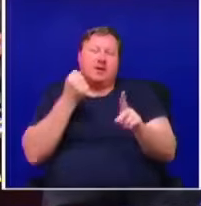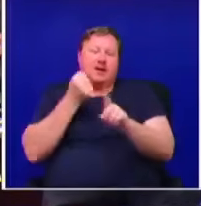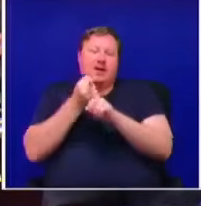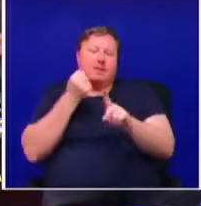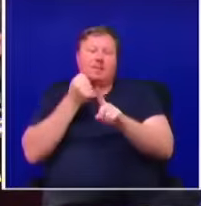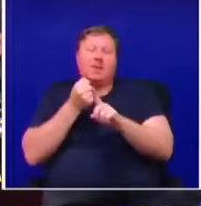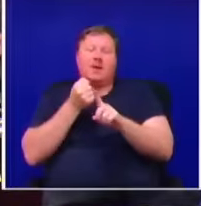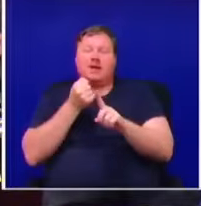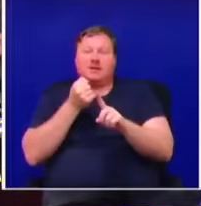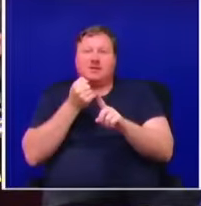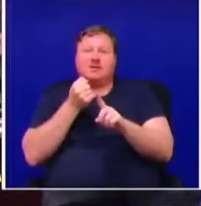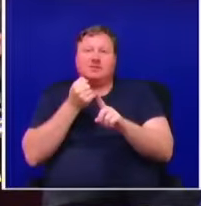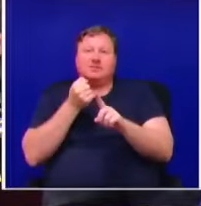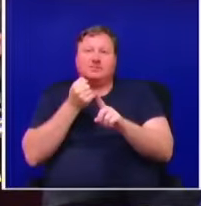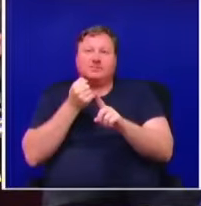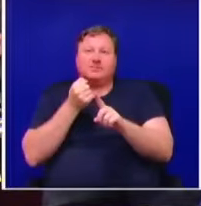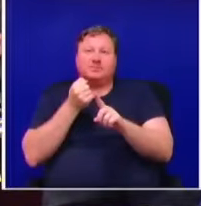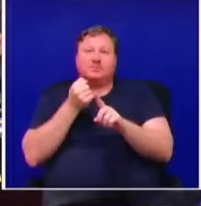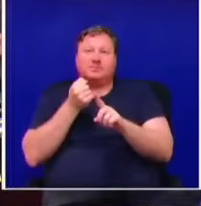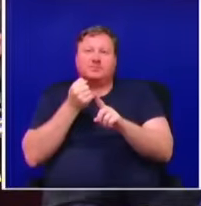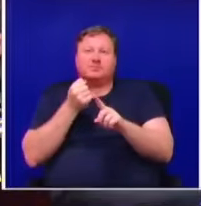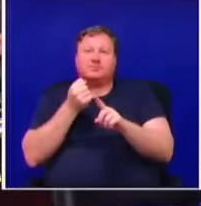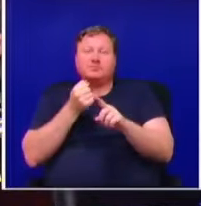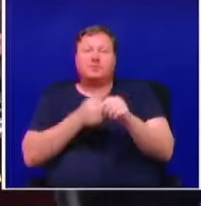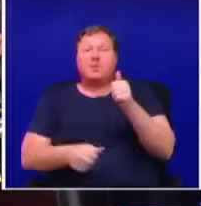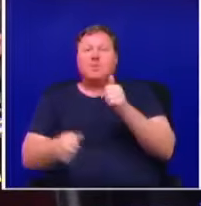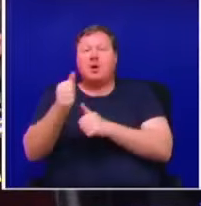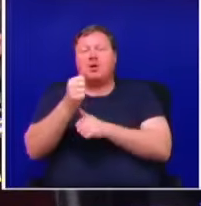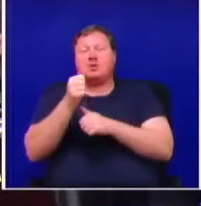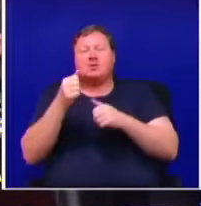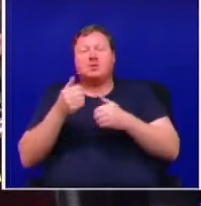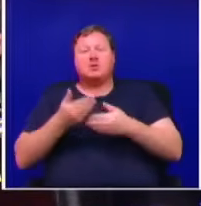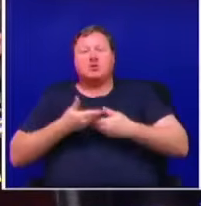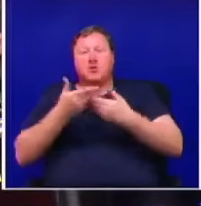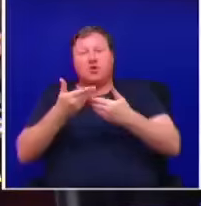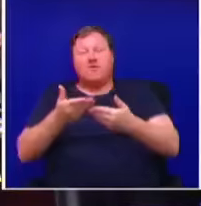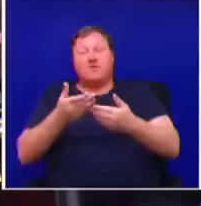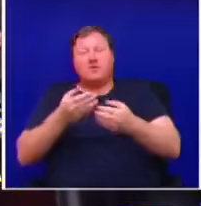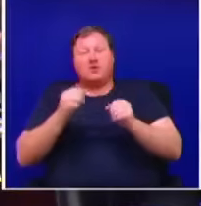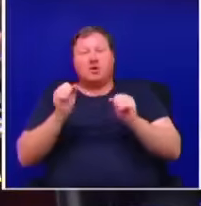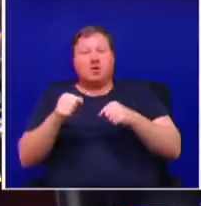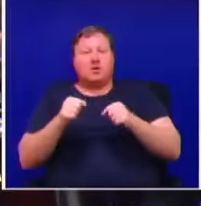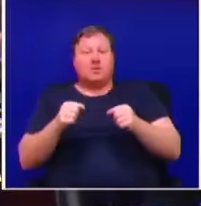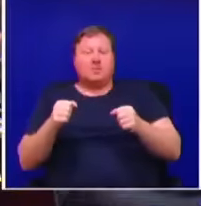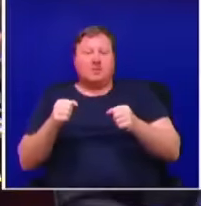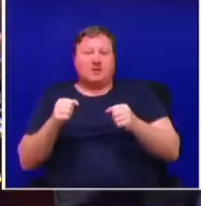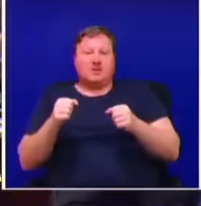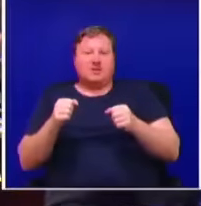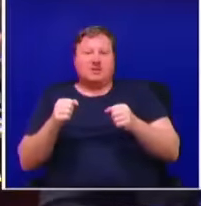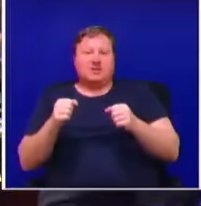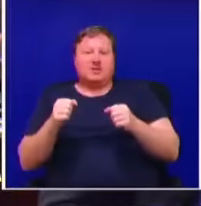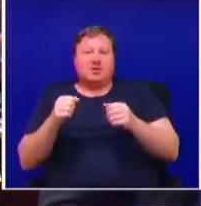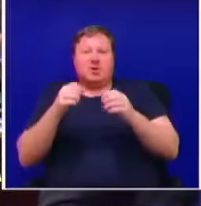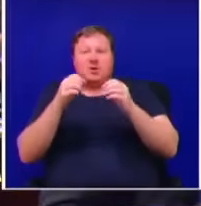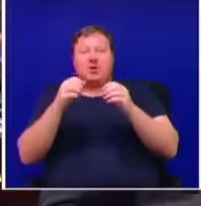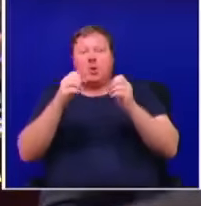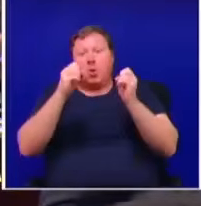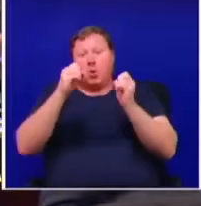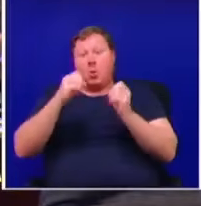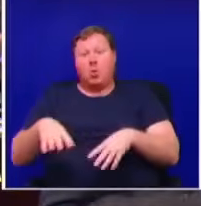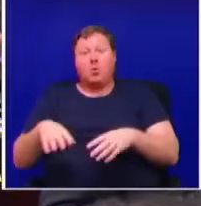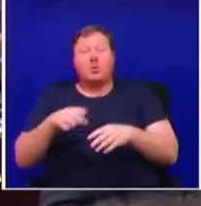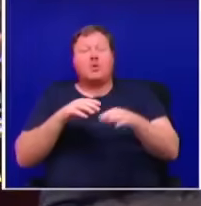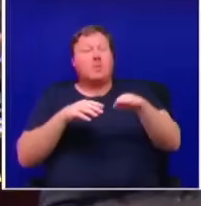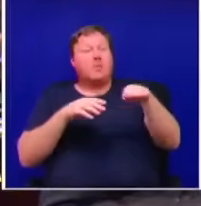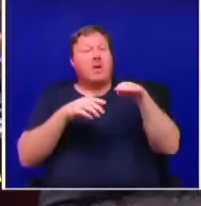master service agreement with SASSA could place the bank at risk of insolvency